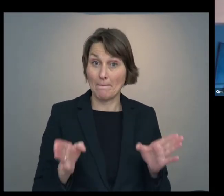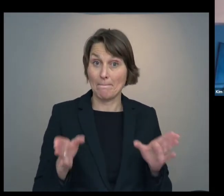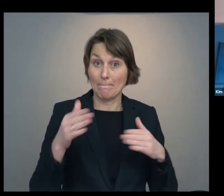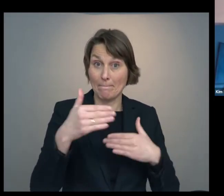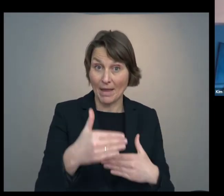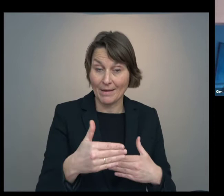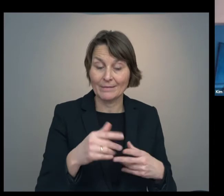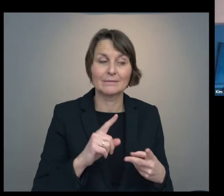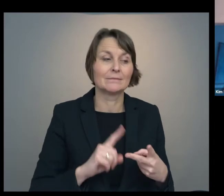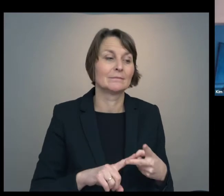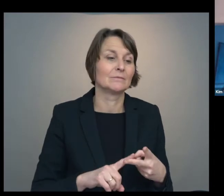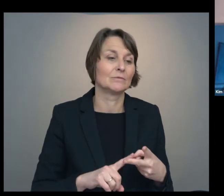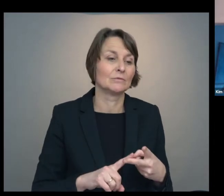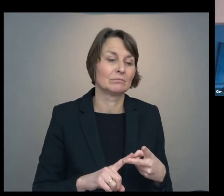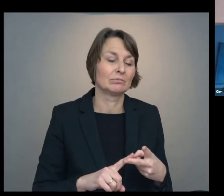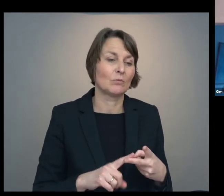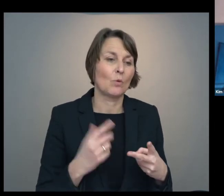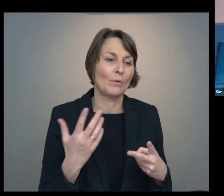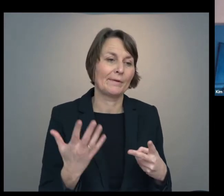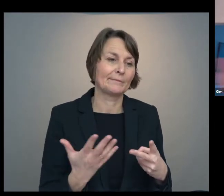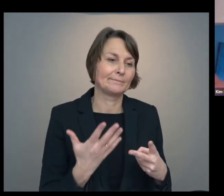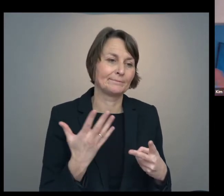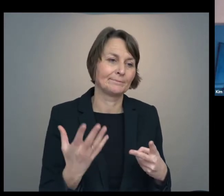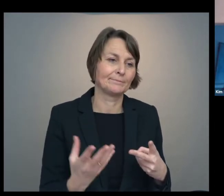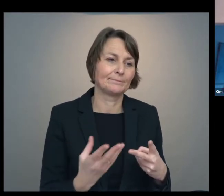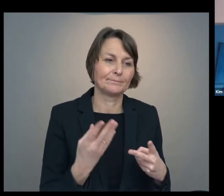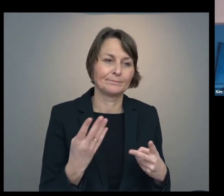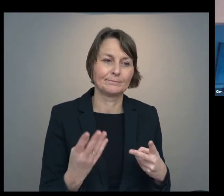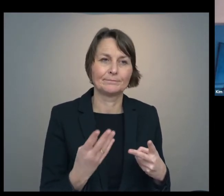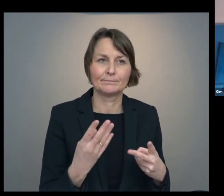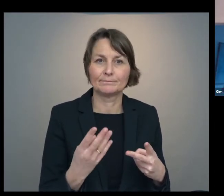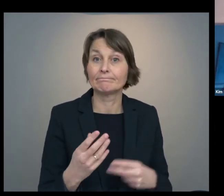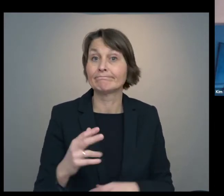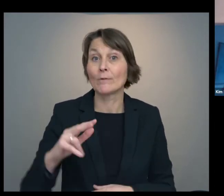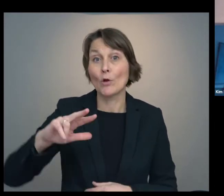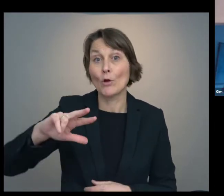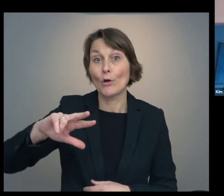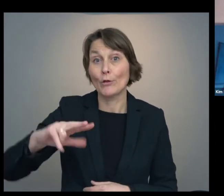being a package or be a third